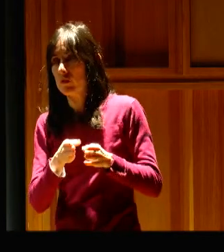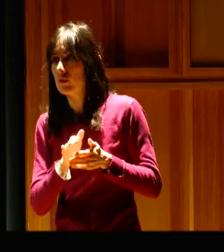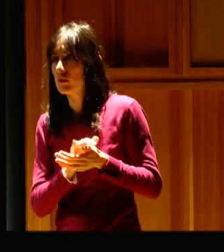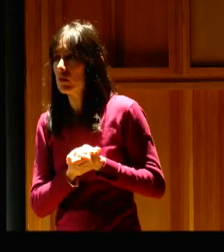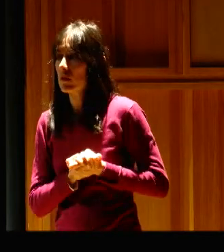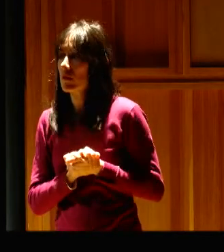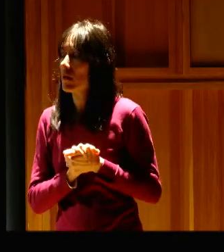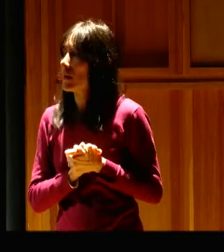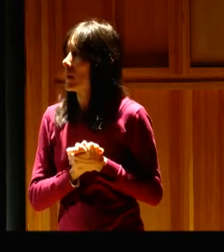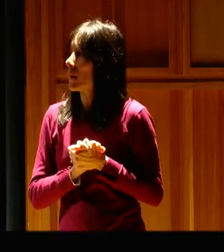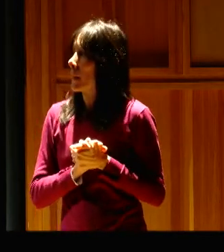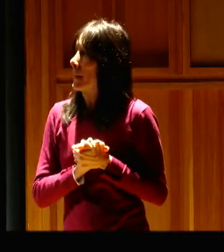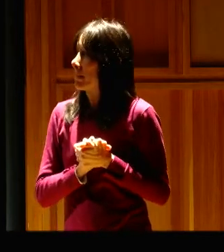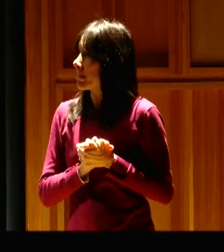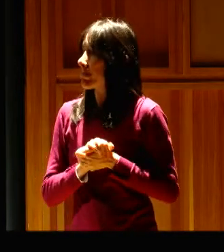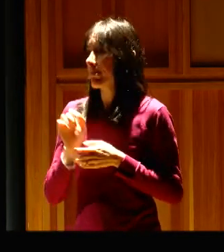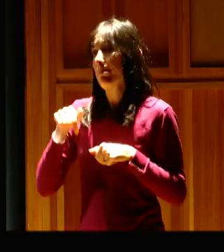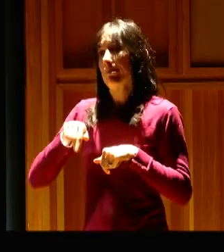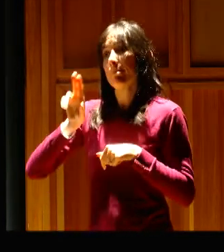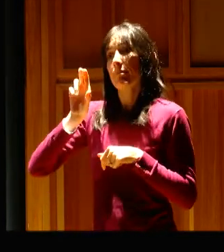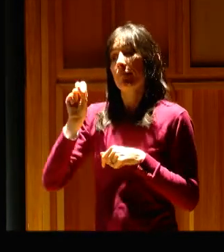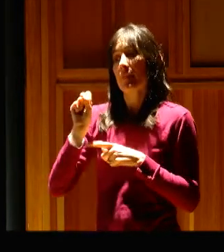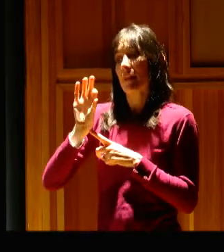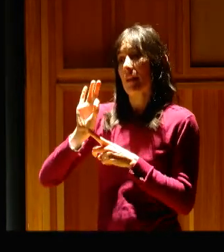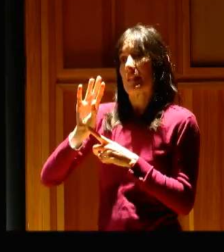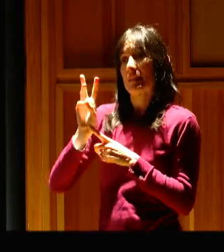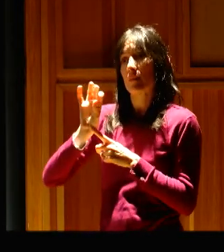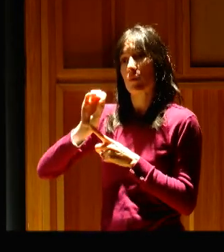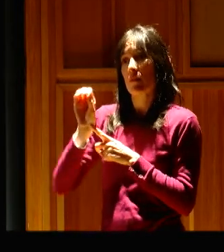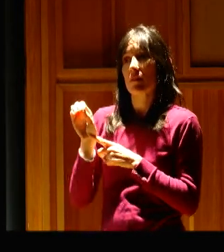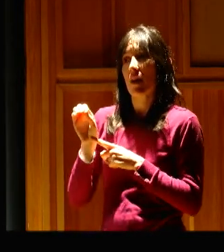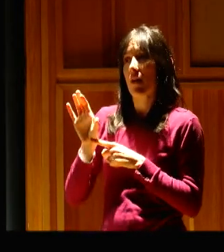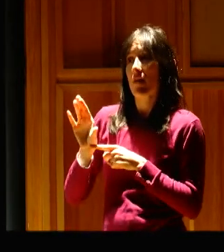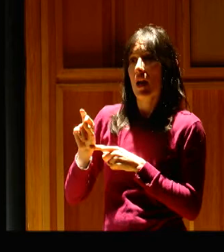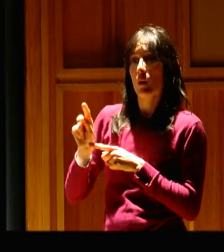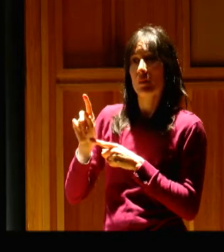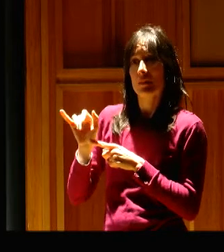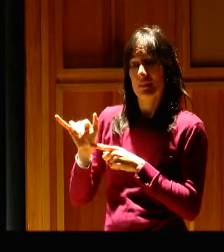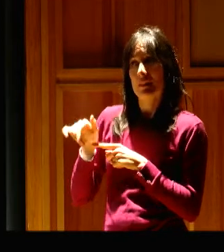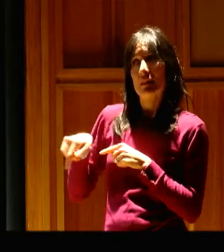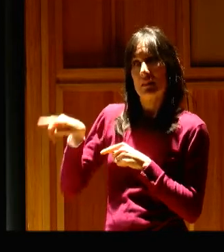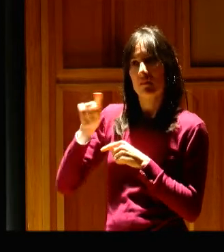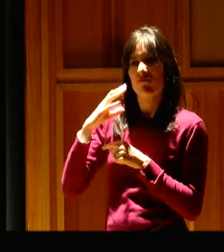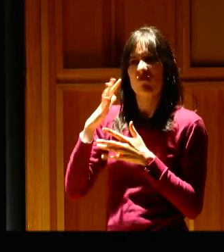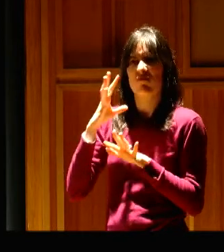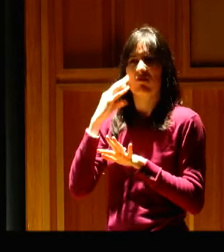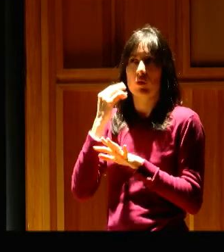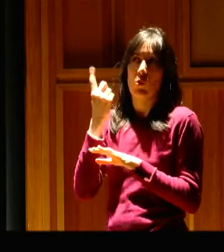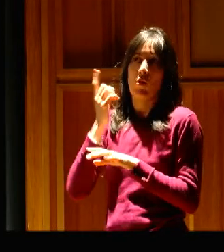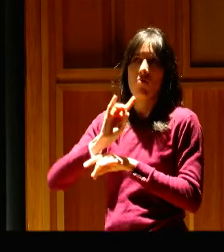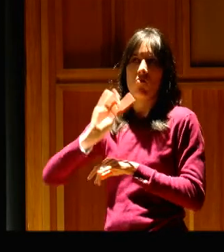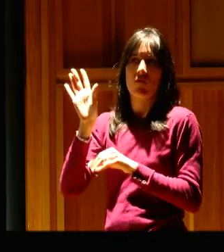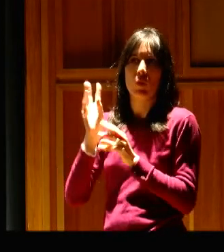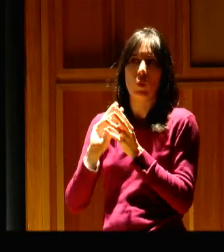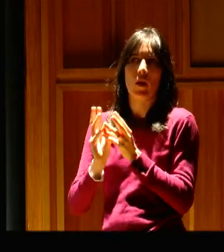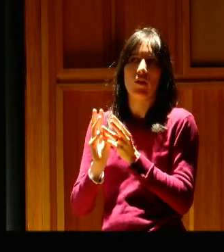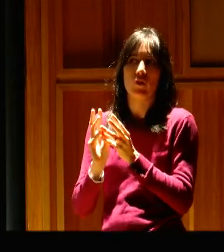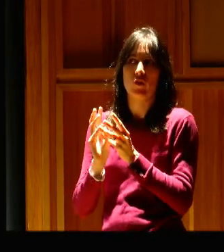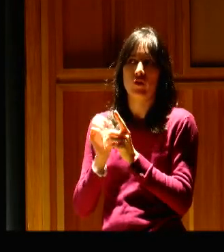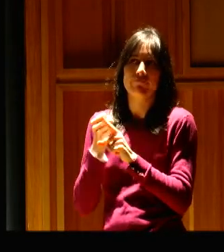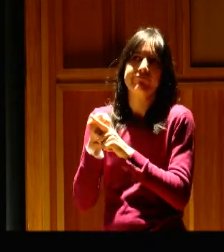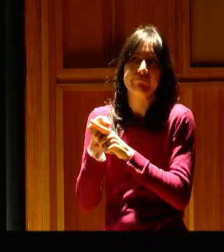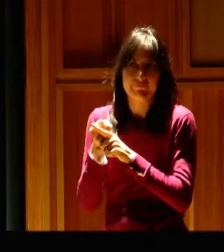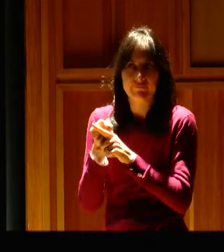96% of counties in the United States have experienced an extreme weather event in the past 5 years